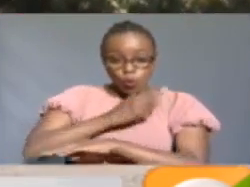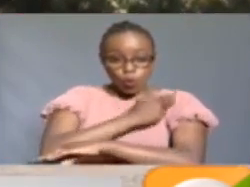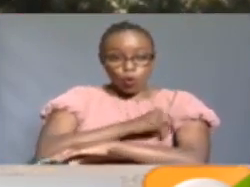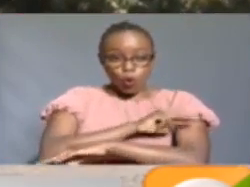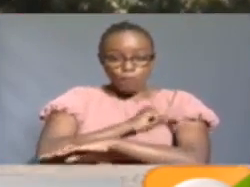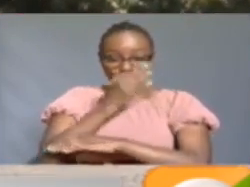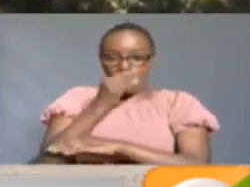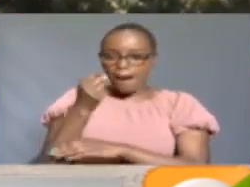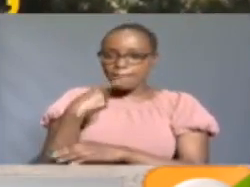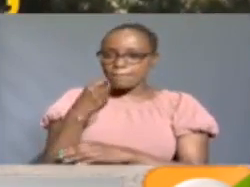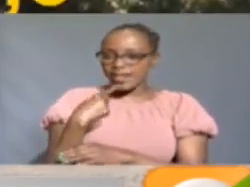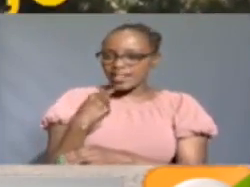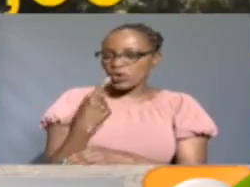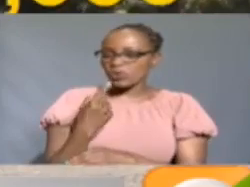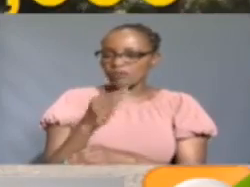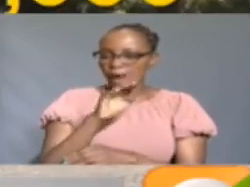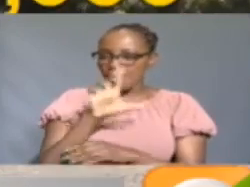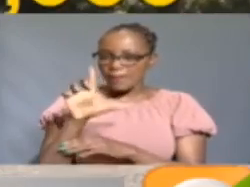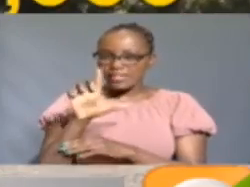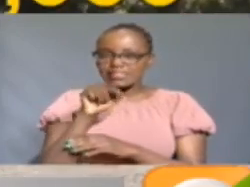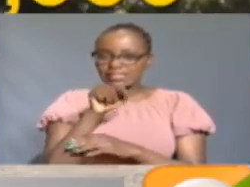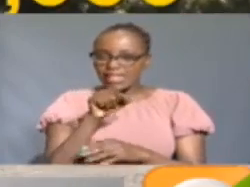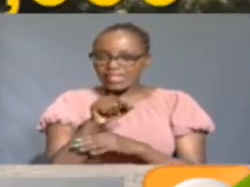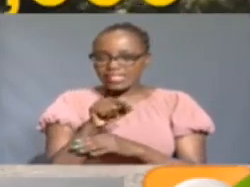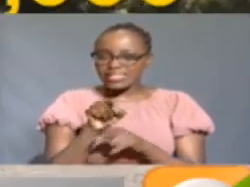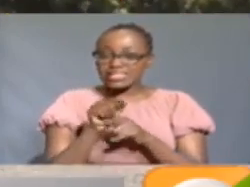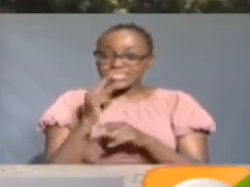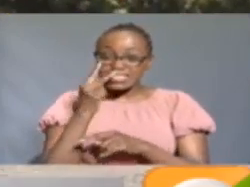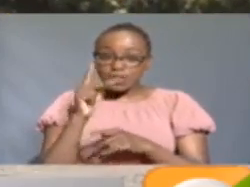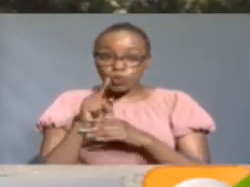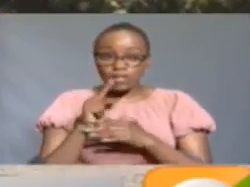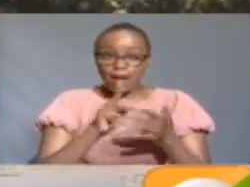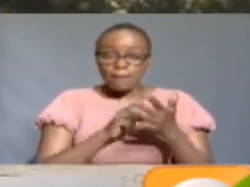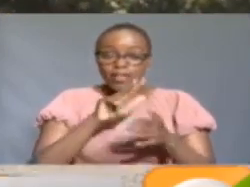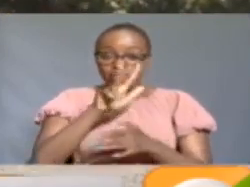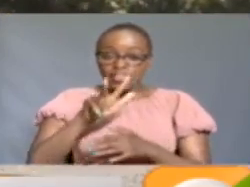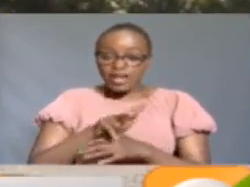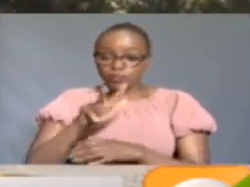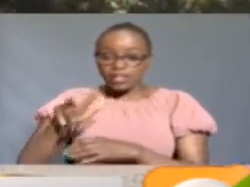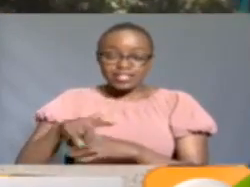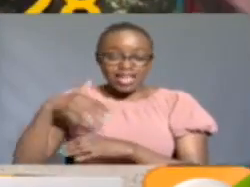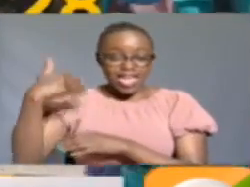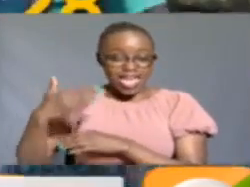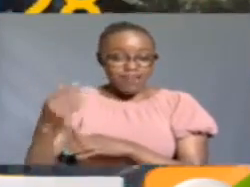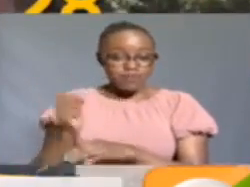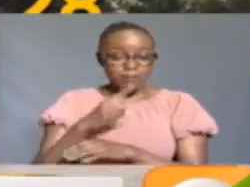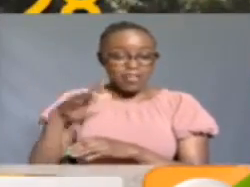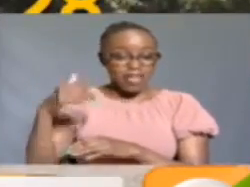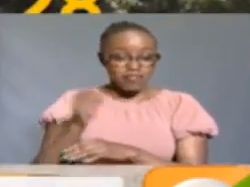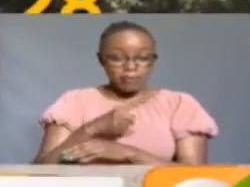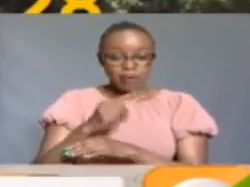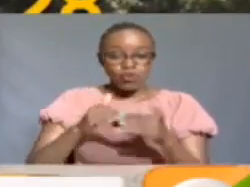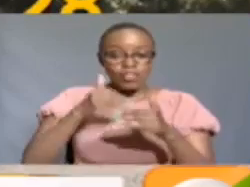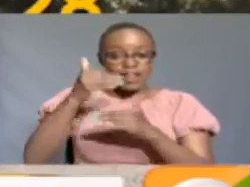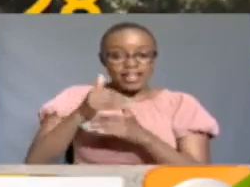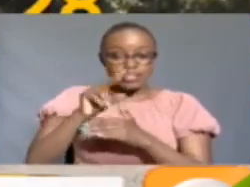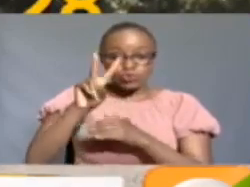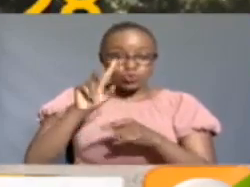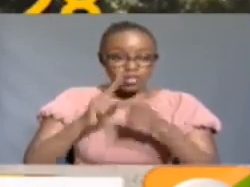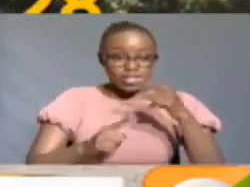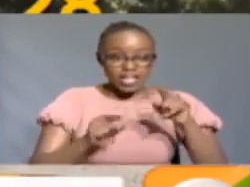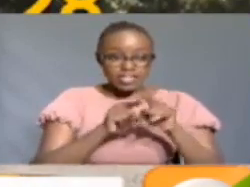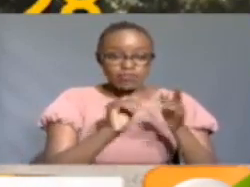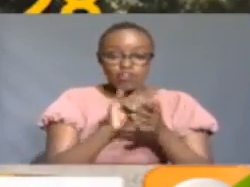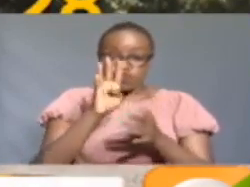the form of medical bills, and with a deal that will see him pay 3,000 shillings every month for the next 2 years